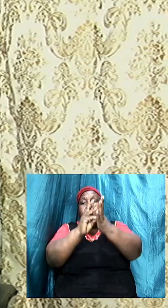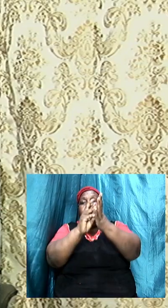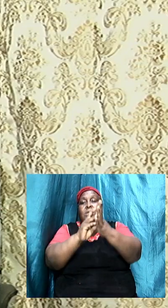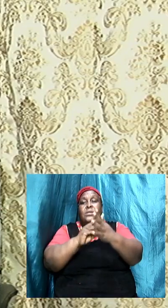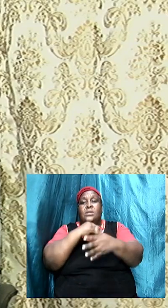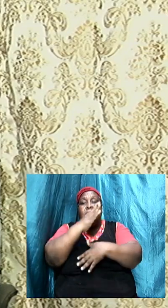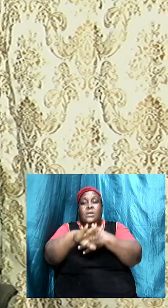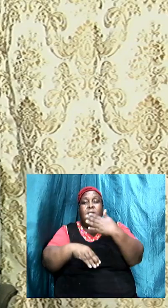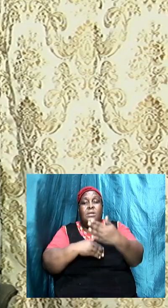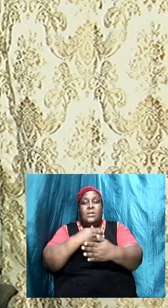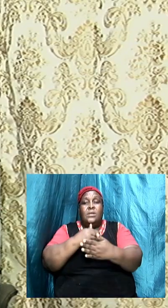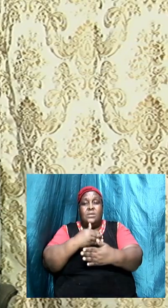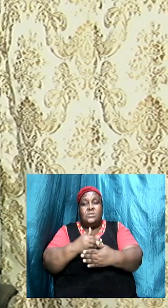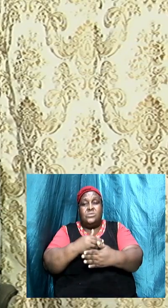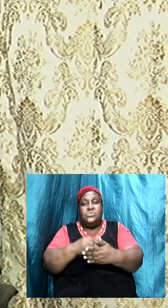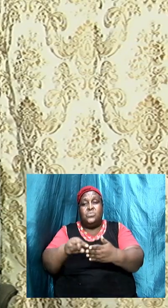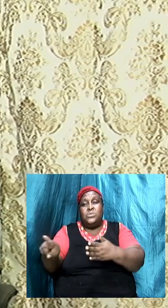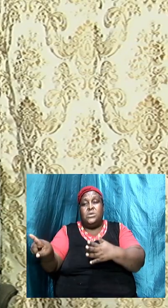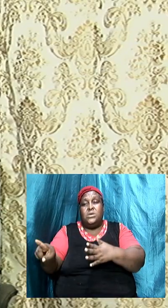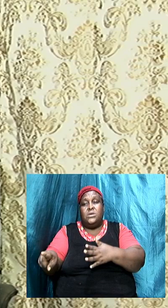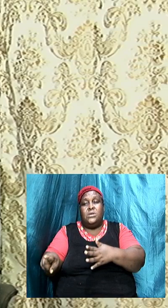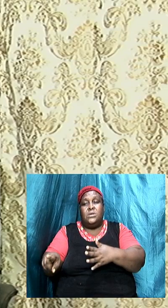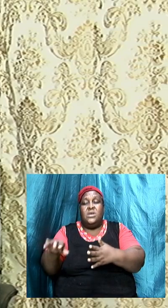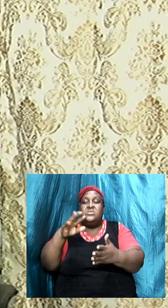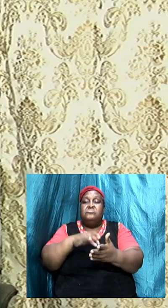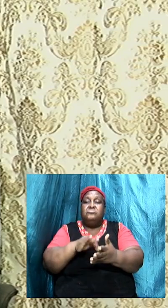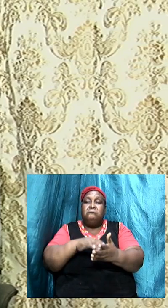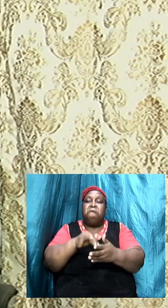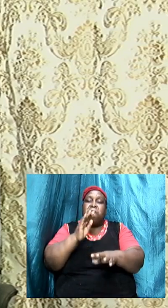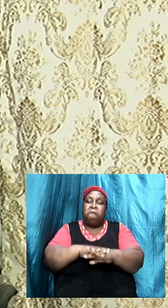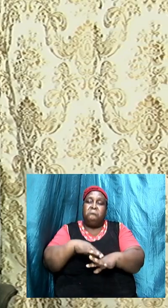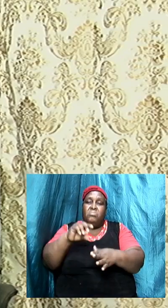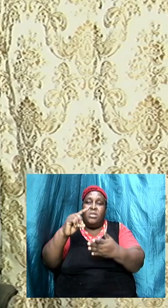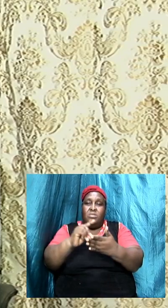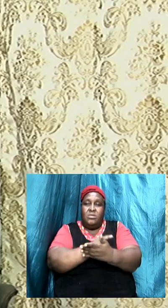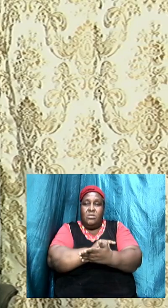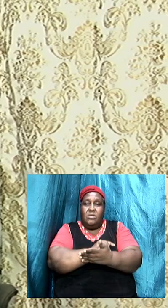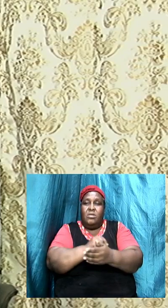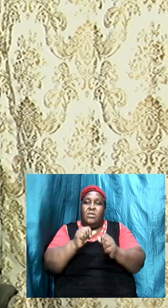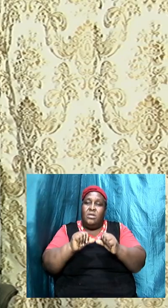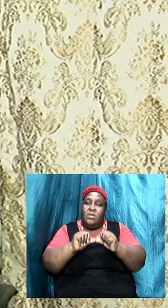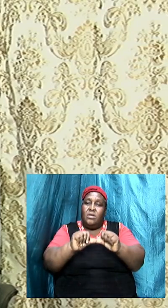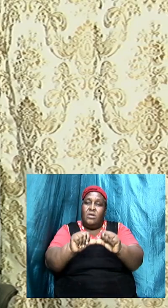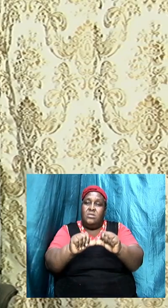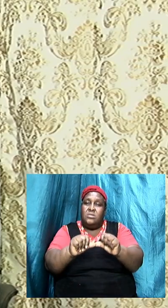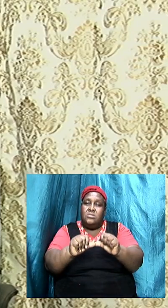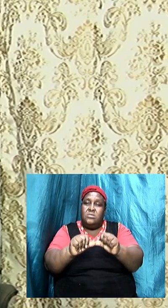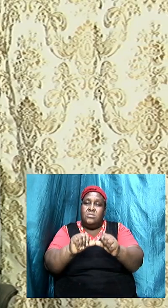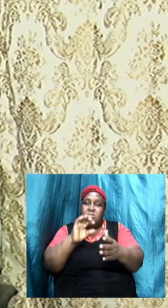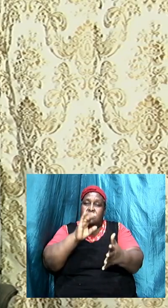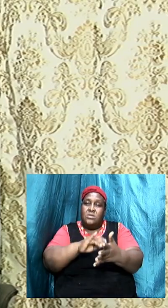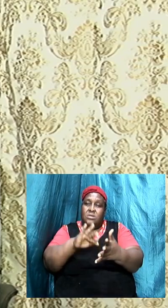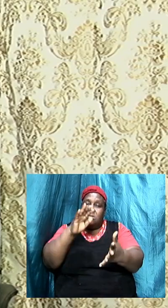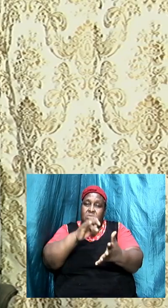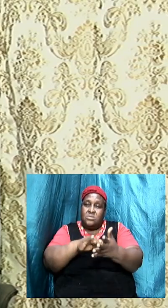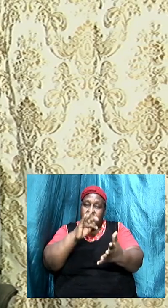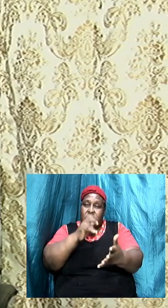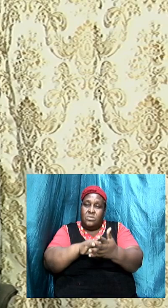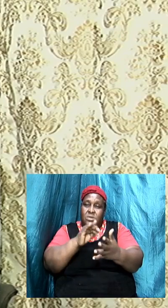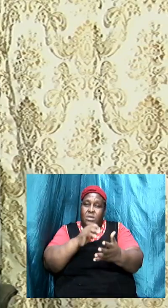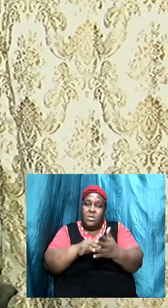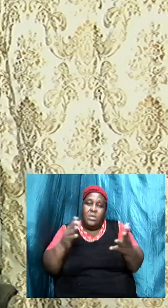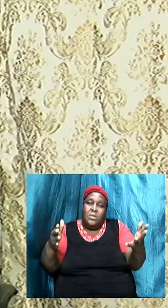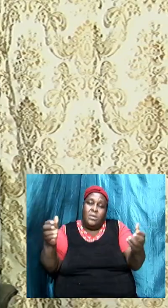with this doctrine. Study on the doctrine, and we will continue to look at, you know, what makes that doctrine and, you